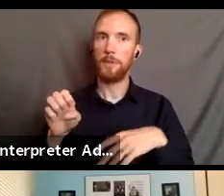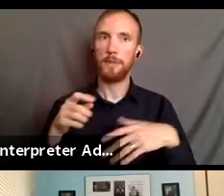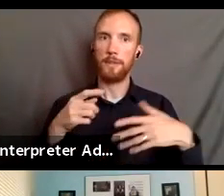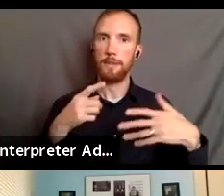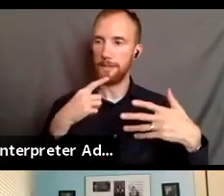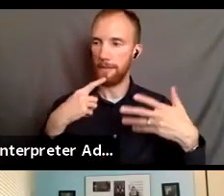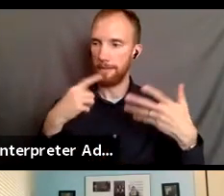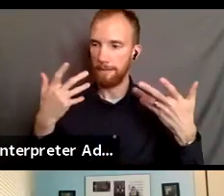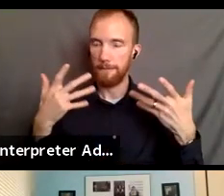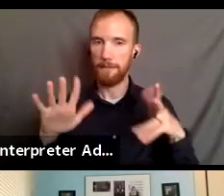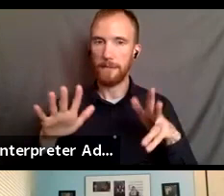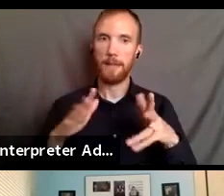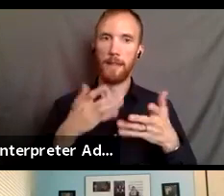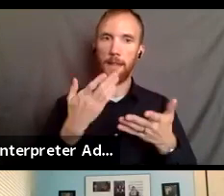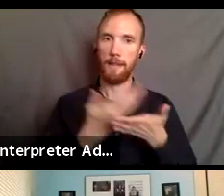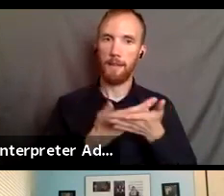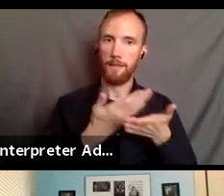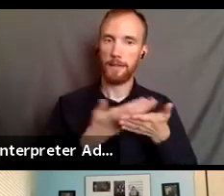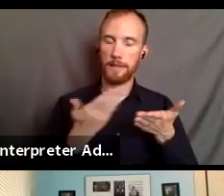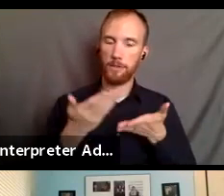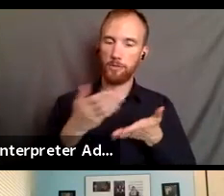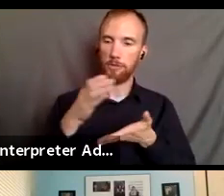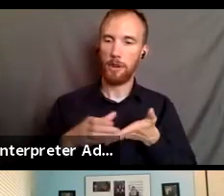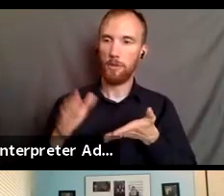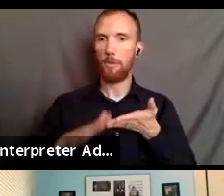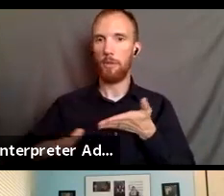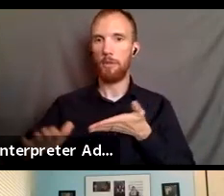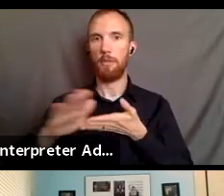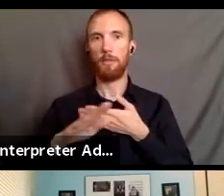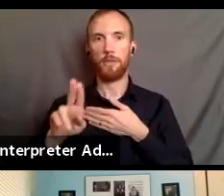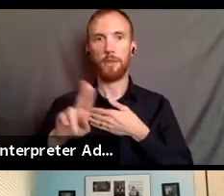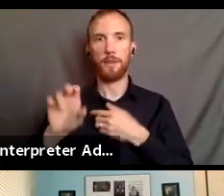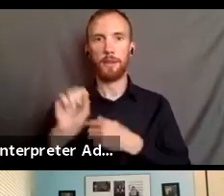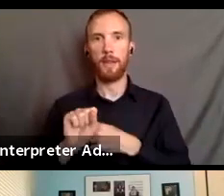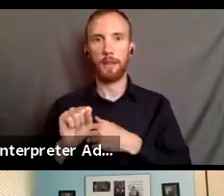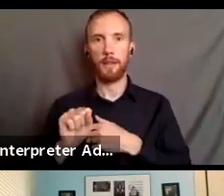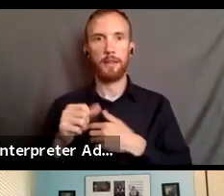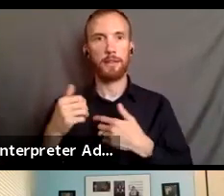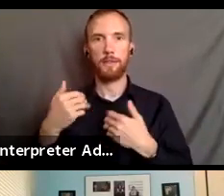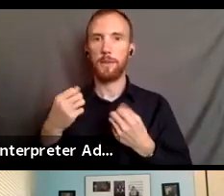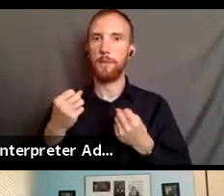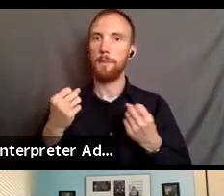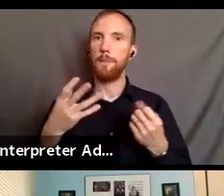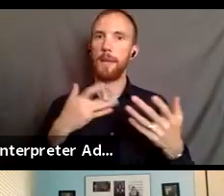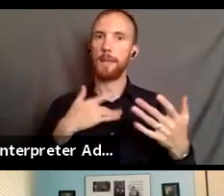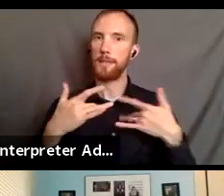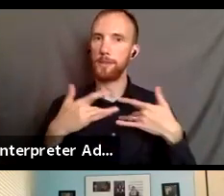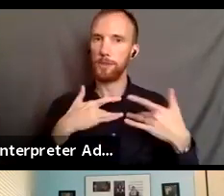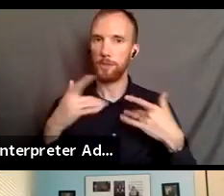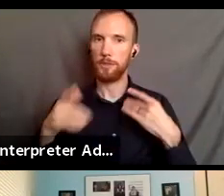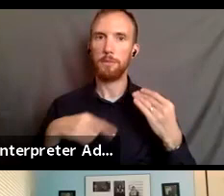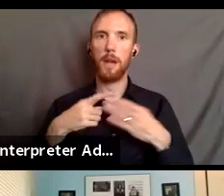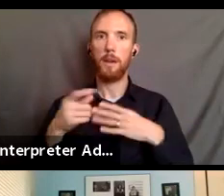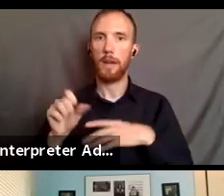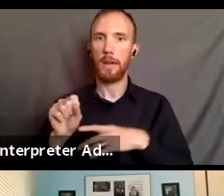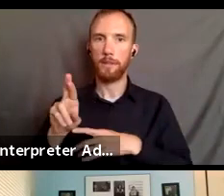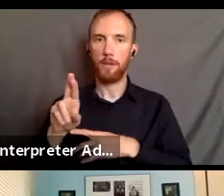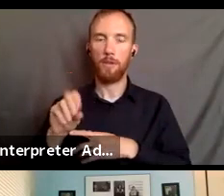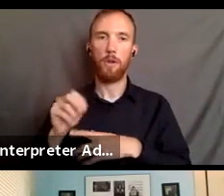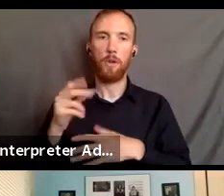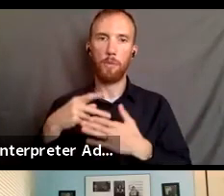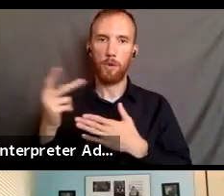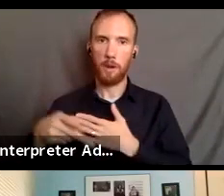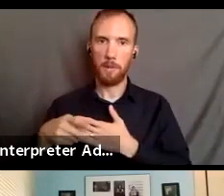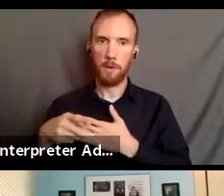united states raises many concerns about the implementation of sro program and whether they are necessary